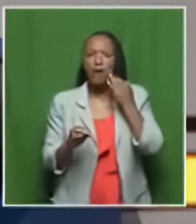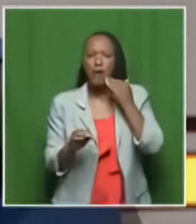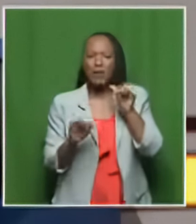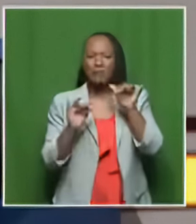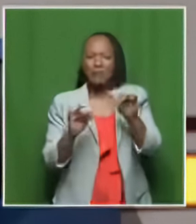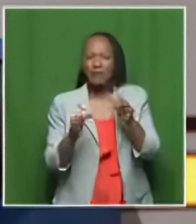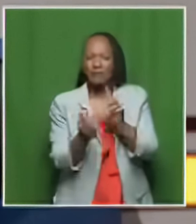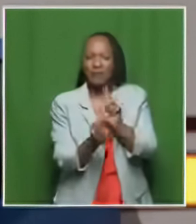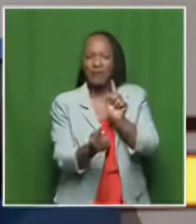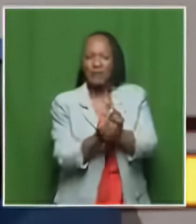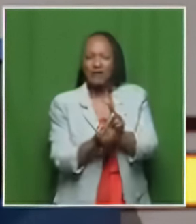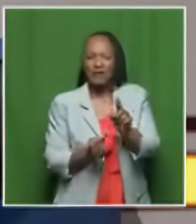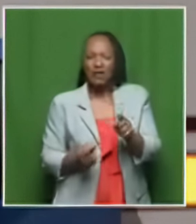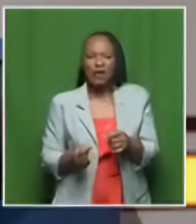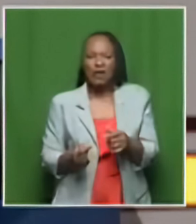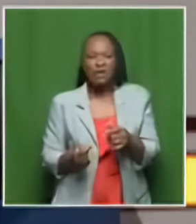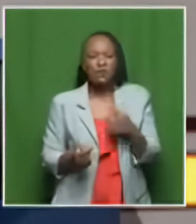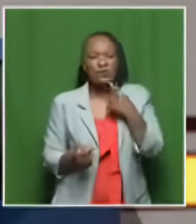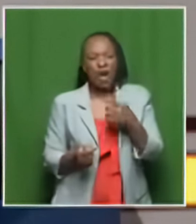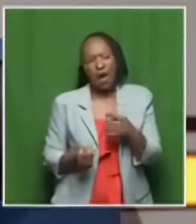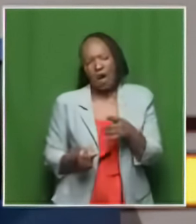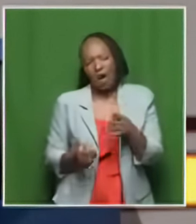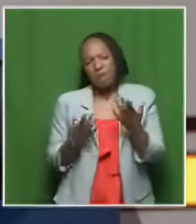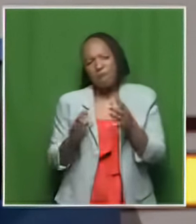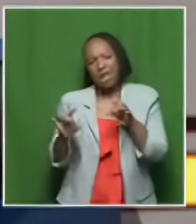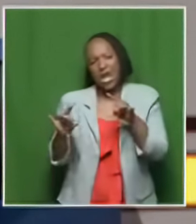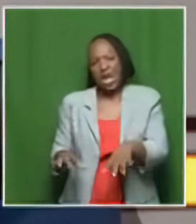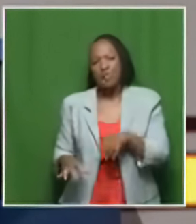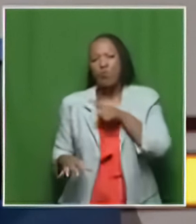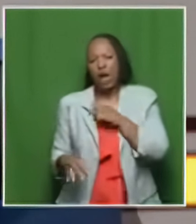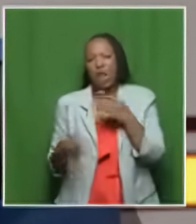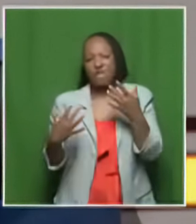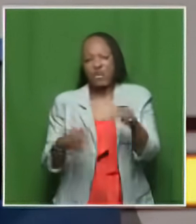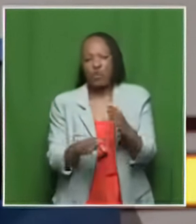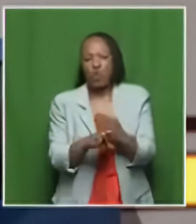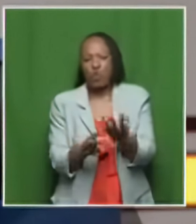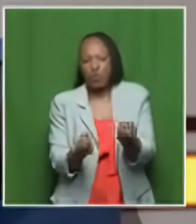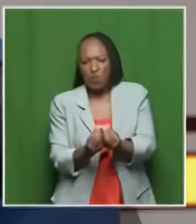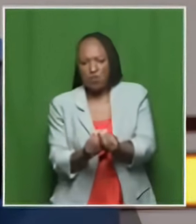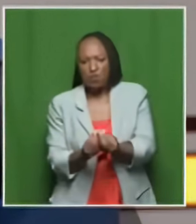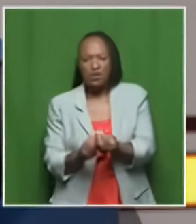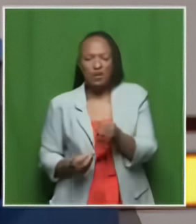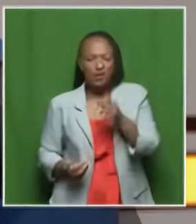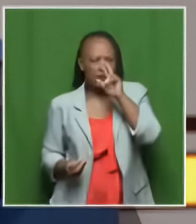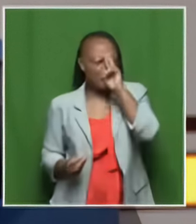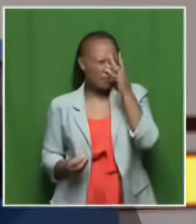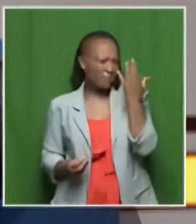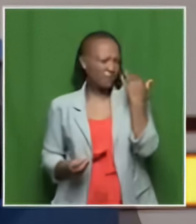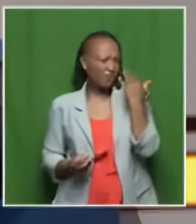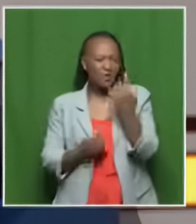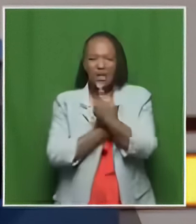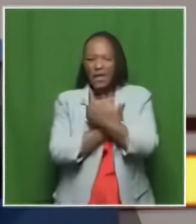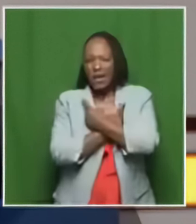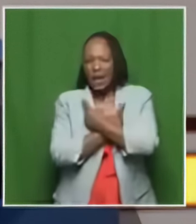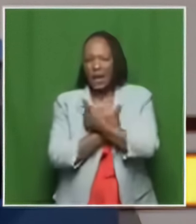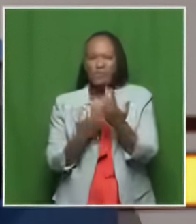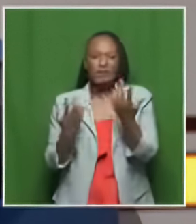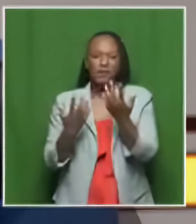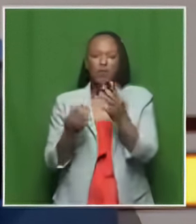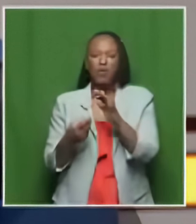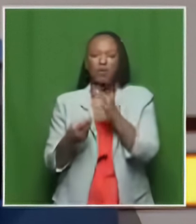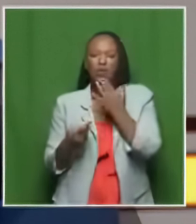white people where you will say, but okay, maybe the hatred comes from there. I remember one day I was in a club. I was with Mazodi and his family in